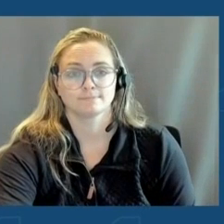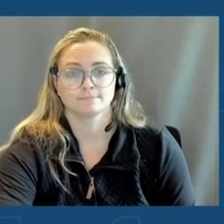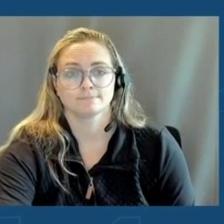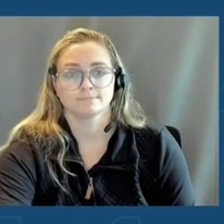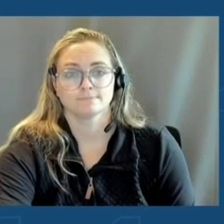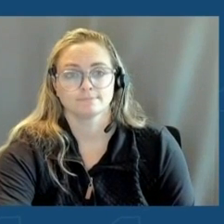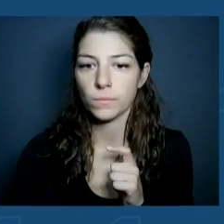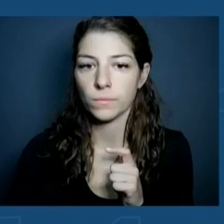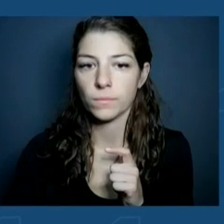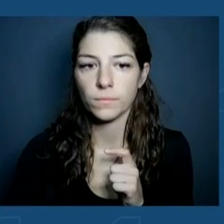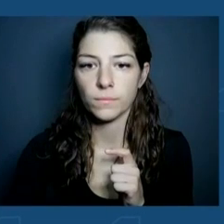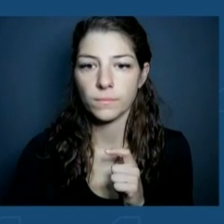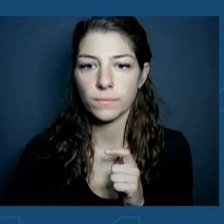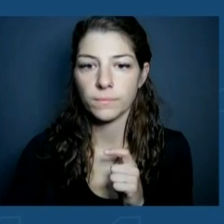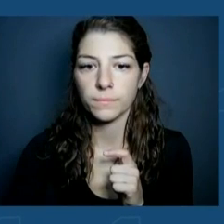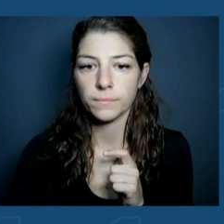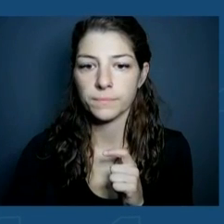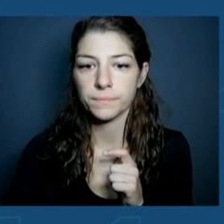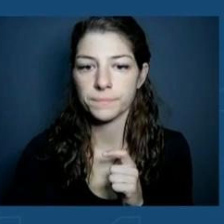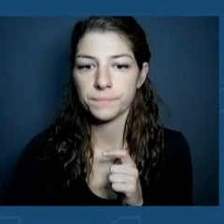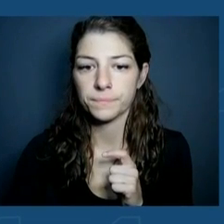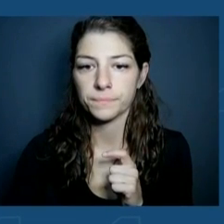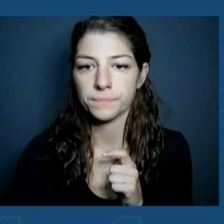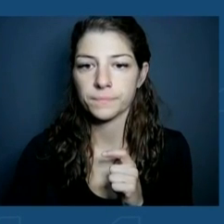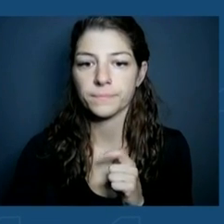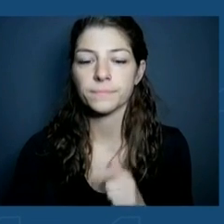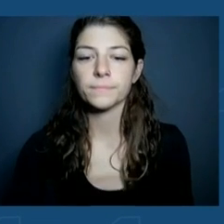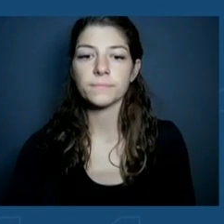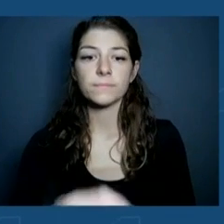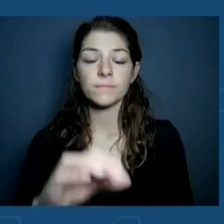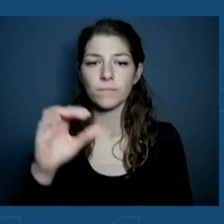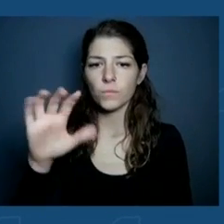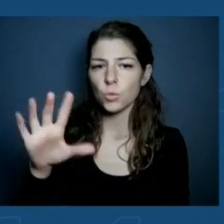You, Dr. McDonald, had recently said to the Public